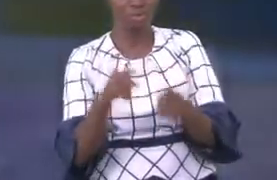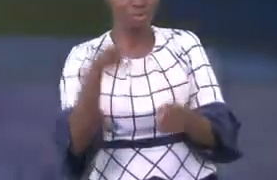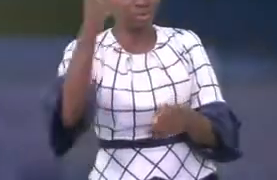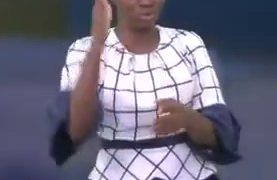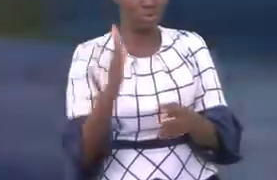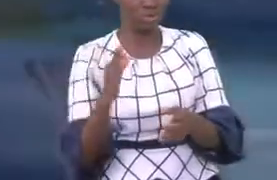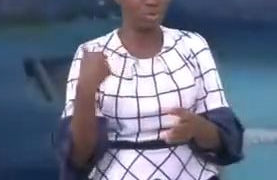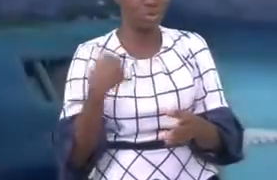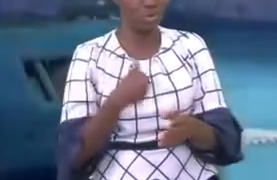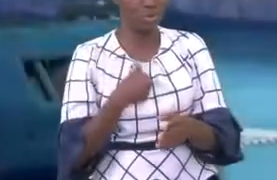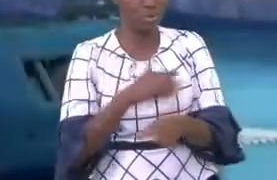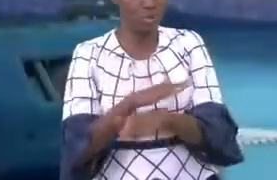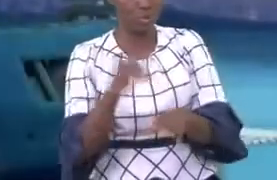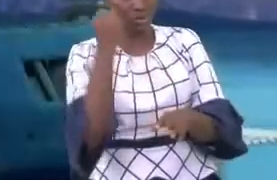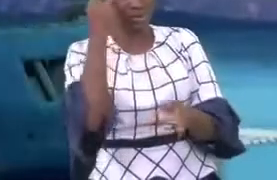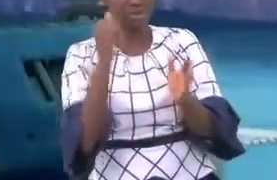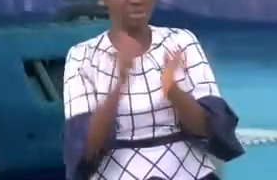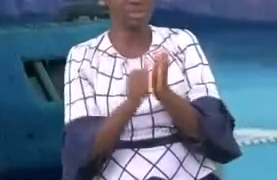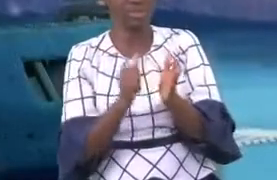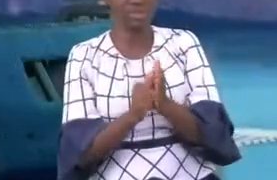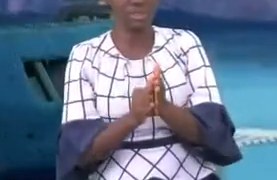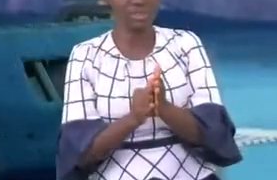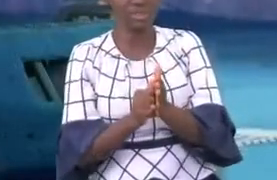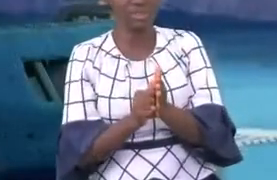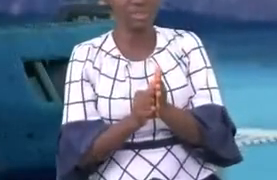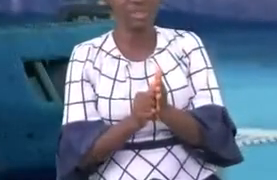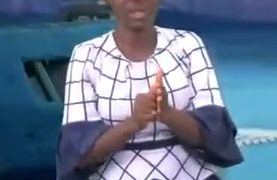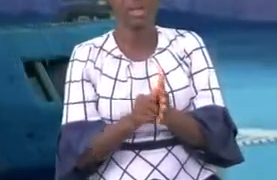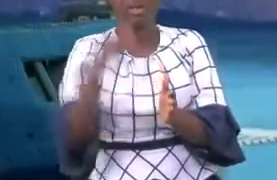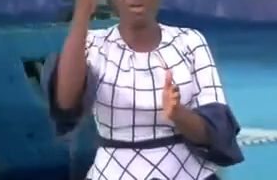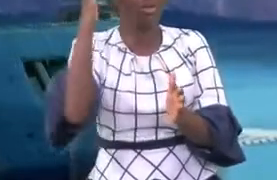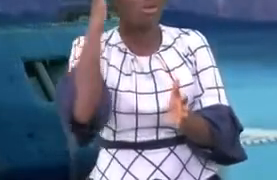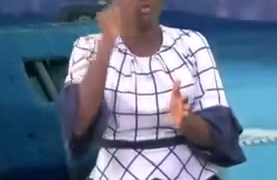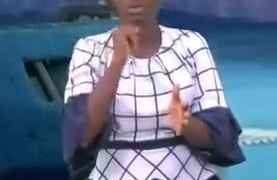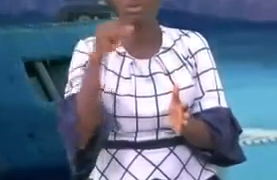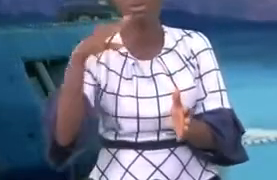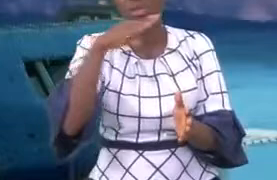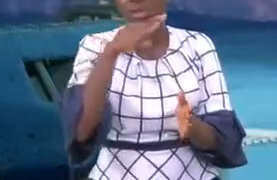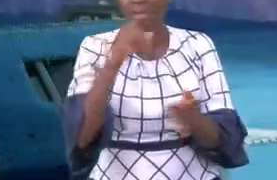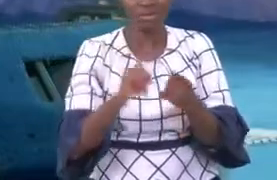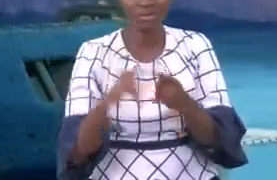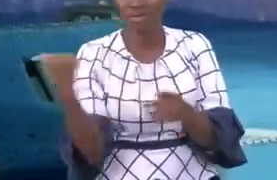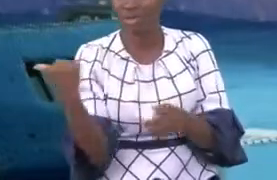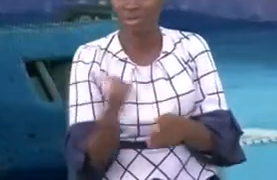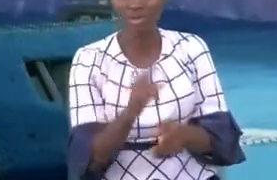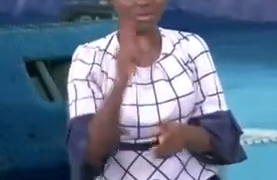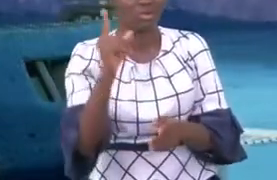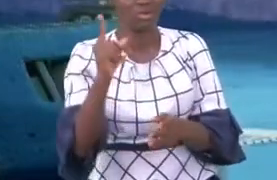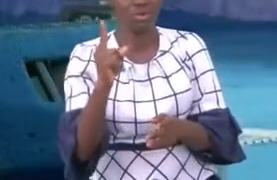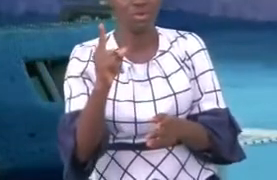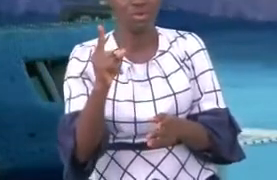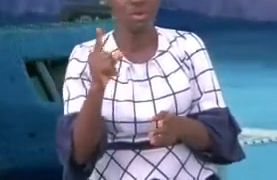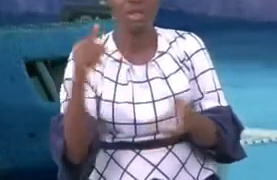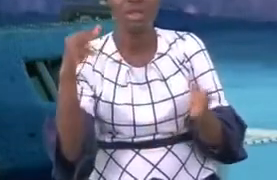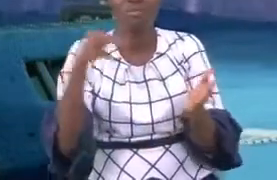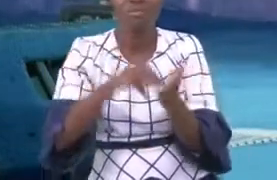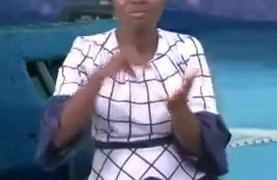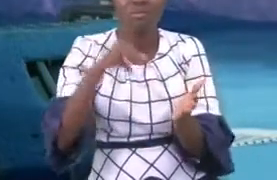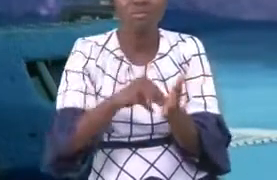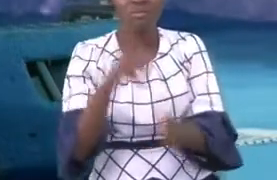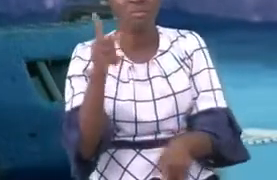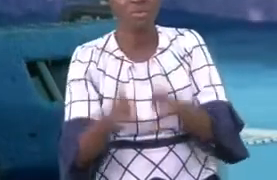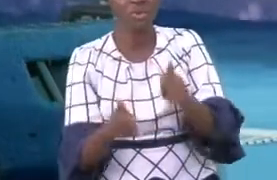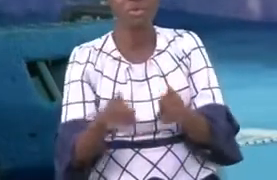a lie to anyone. Of a billion people, God will not tell a lie to anyone, because